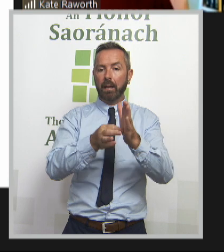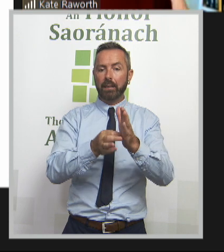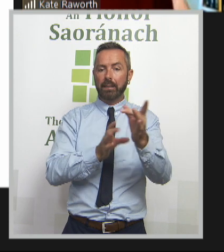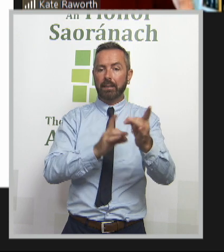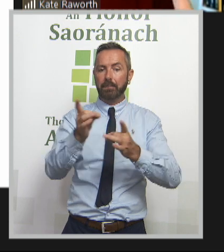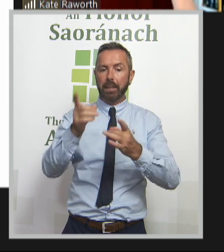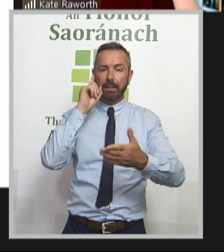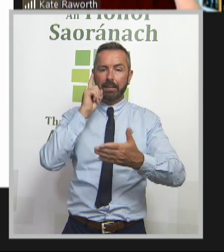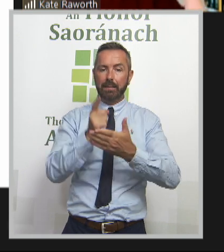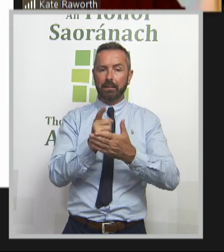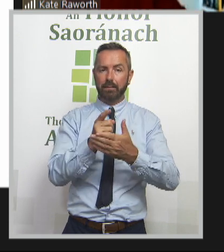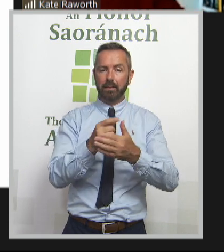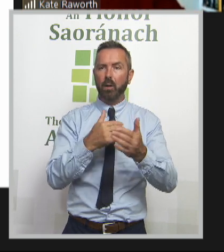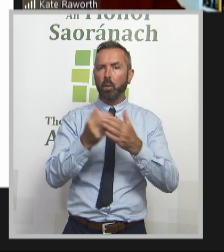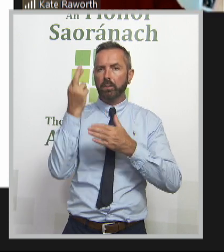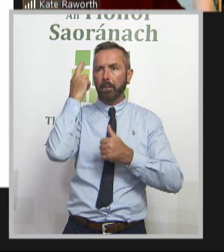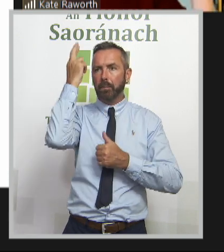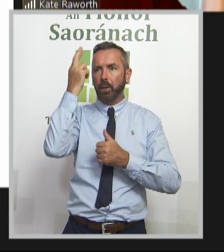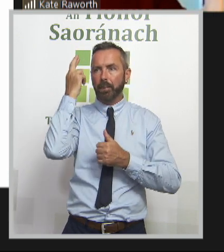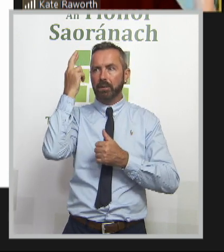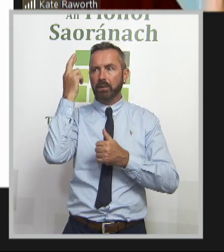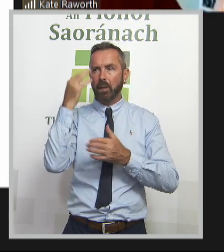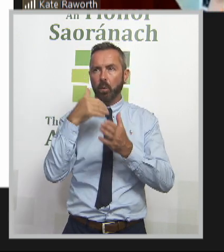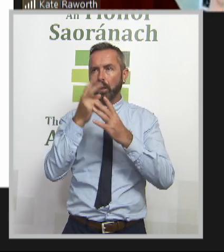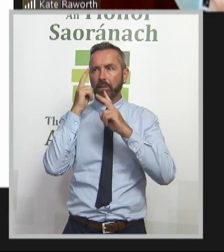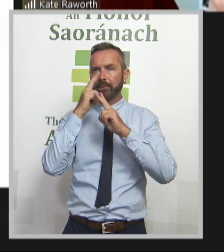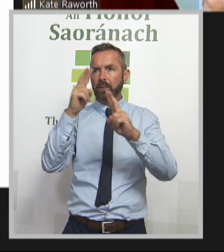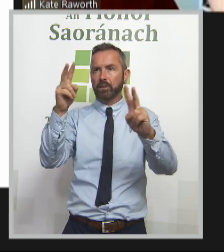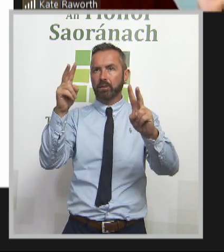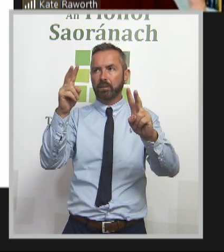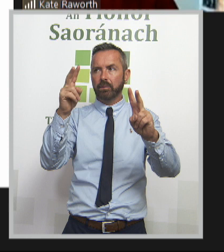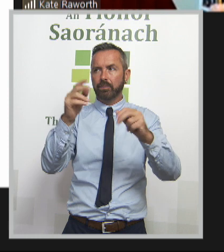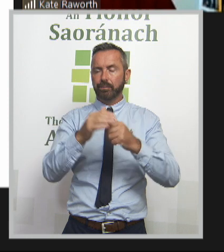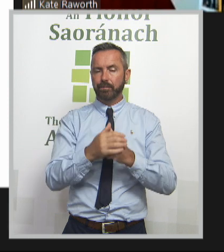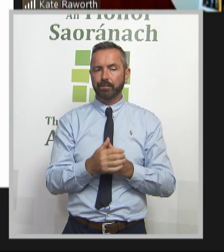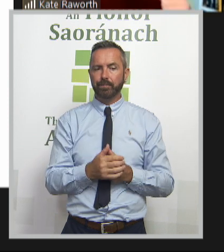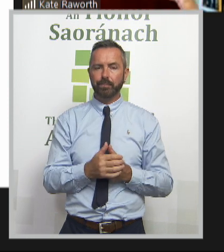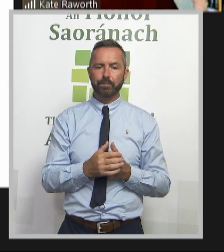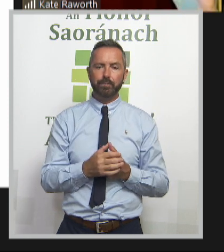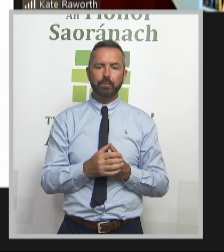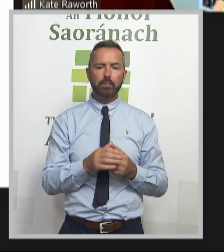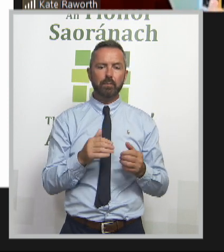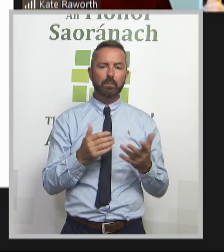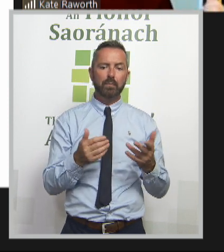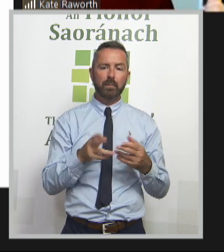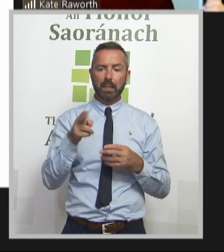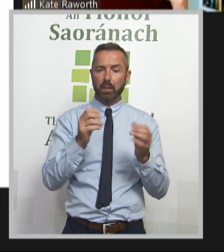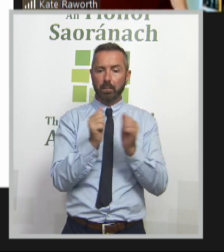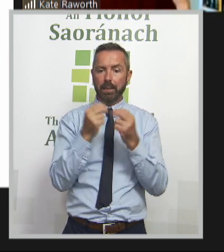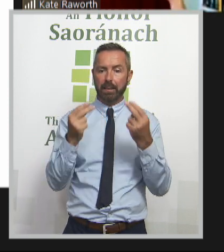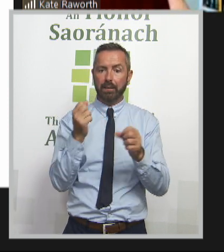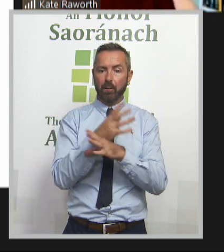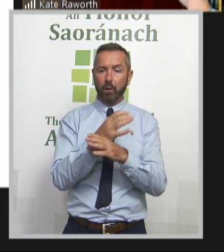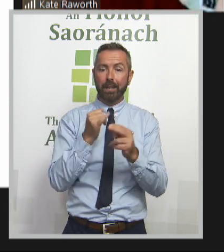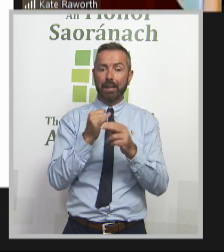So purpose, what are we in service of? What is that vision of getting into that doughnut, meeting the needs of all within the means of the planet? How will